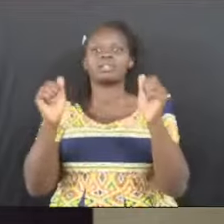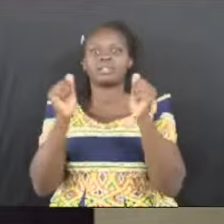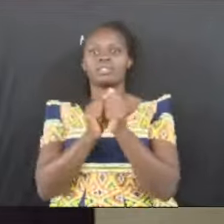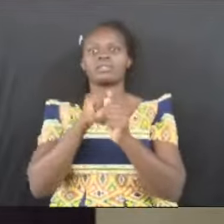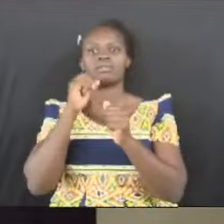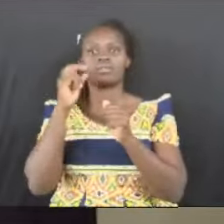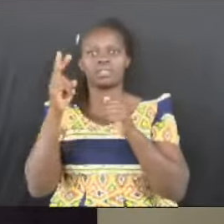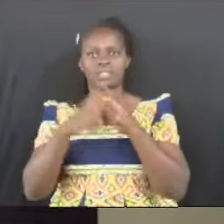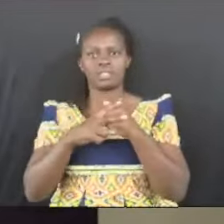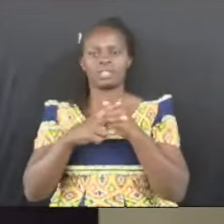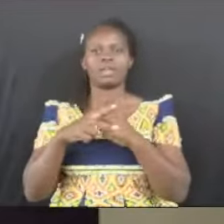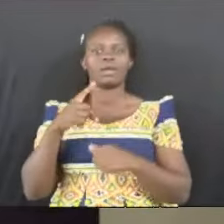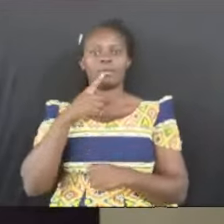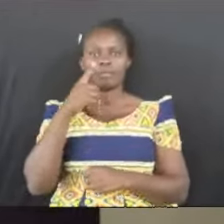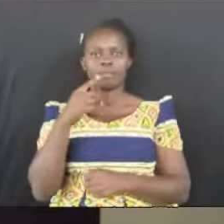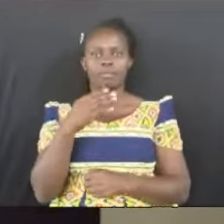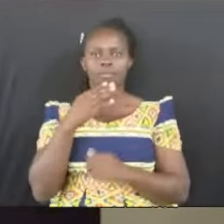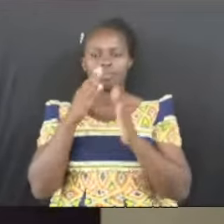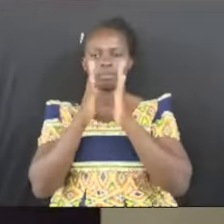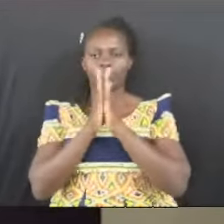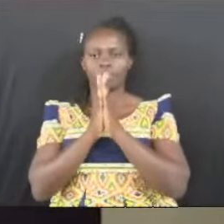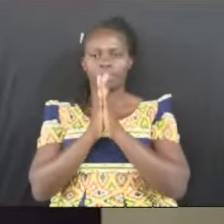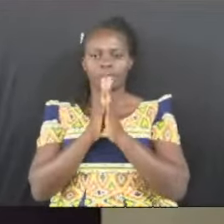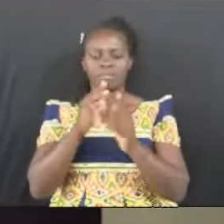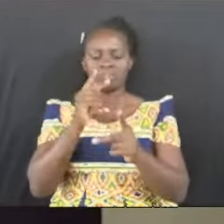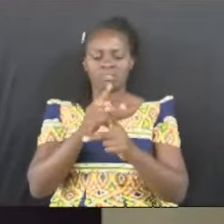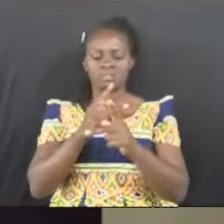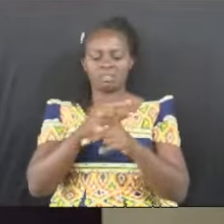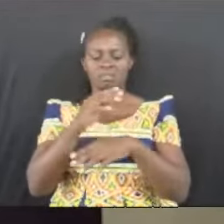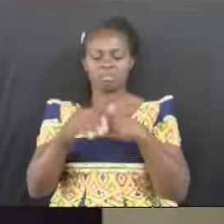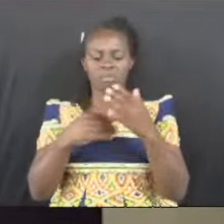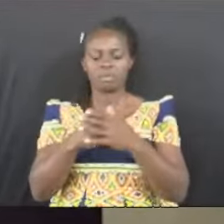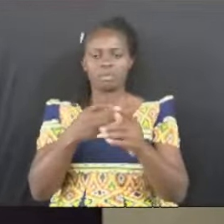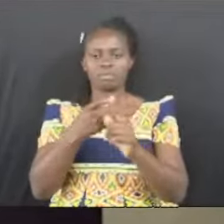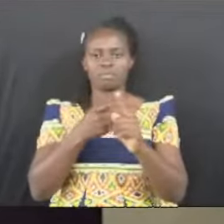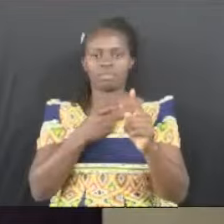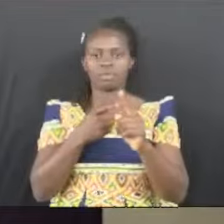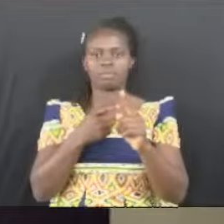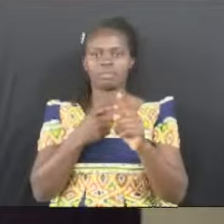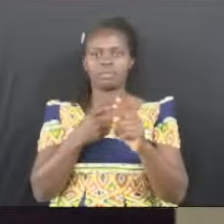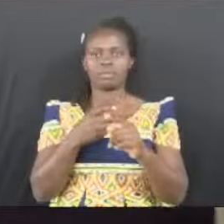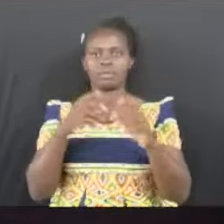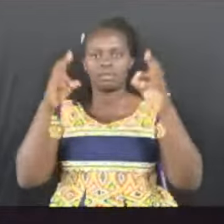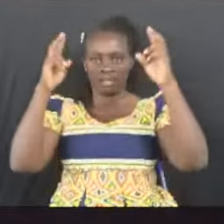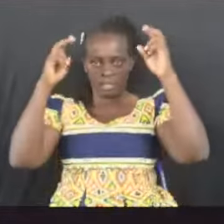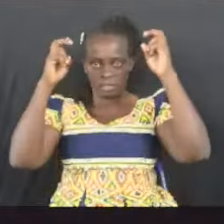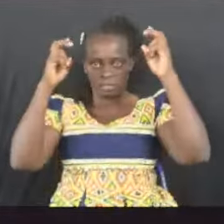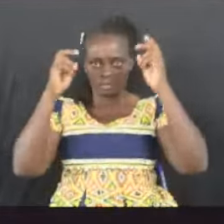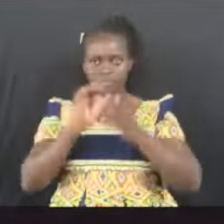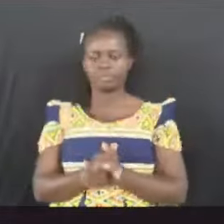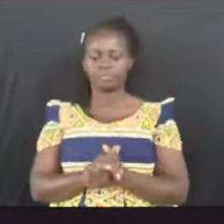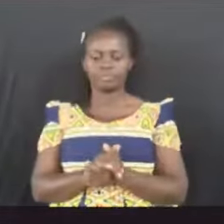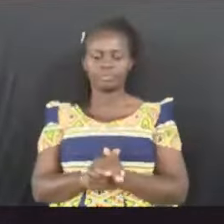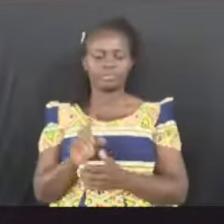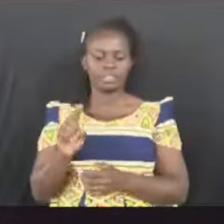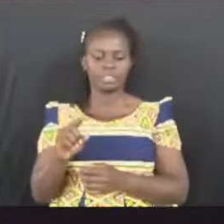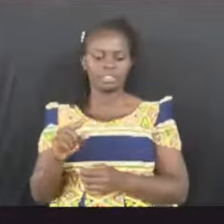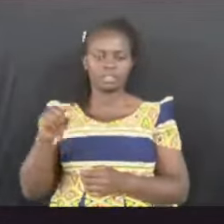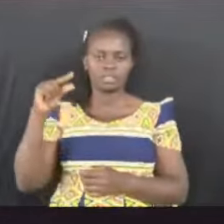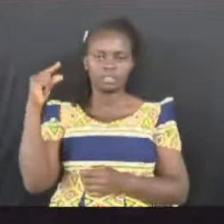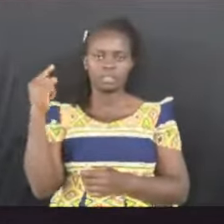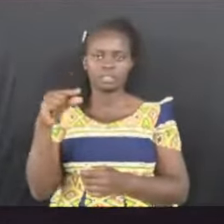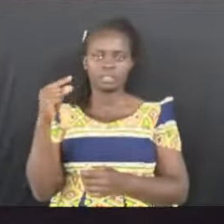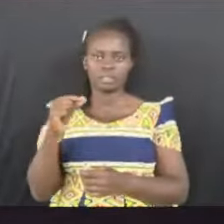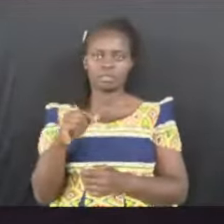world, but that you keep them from the evil one. So in other words, and this is our gospel, we tell the